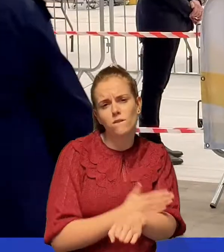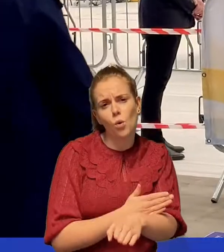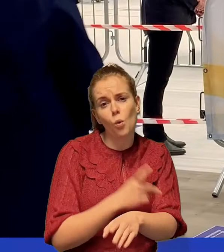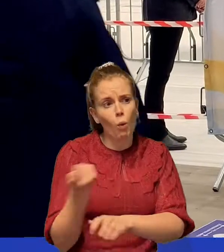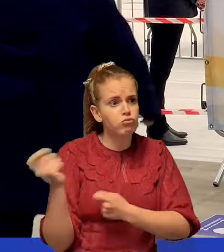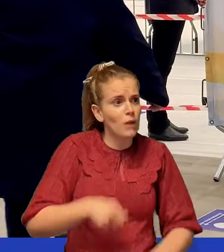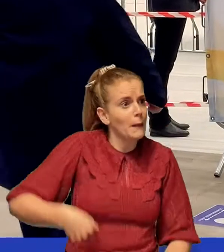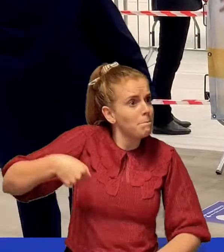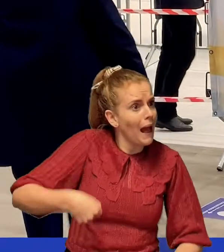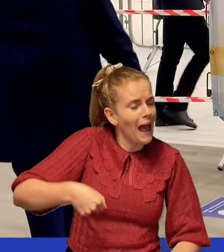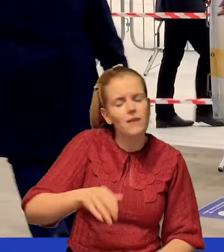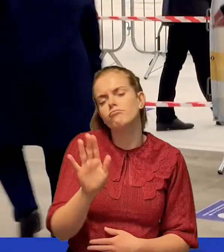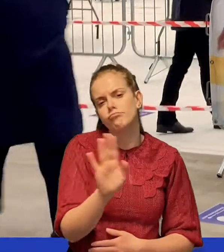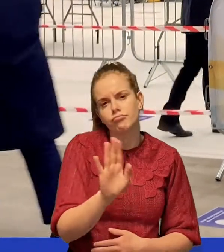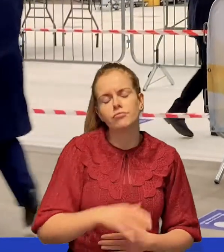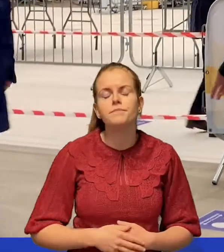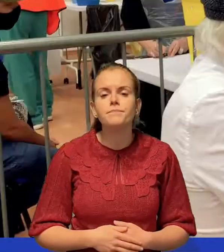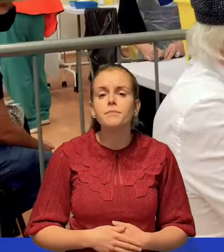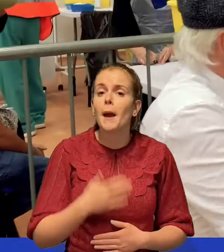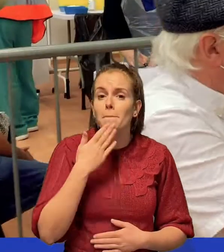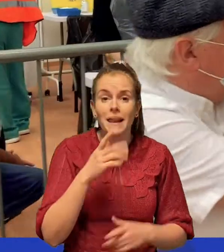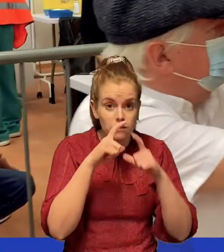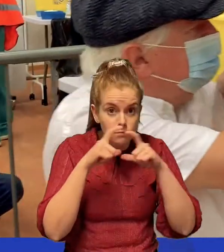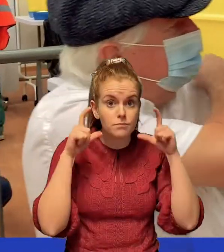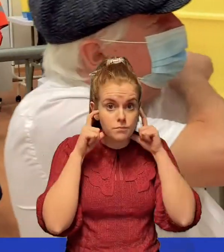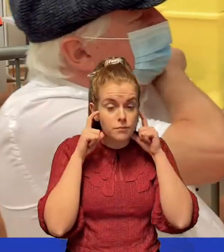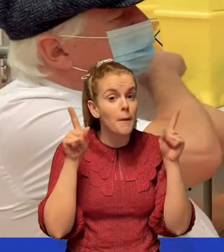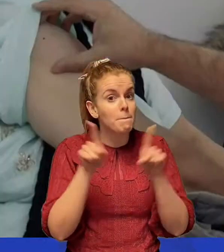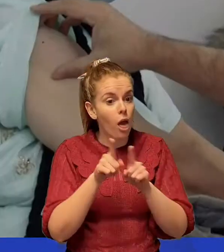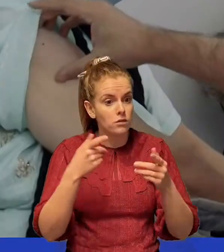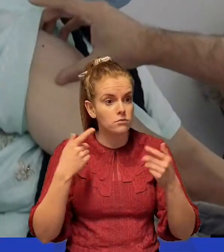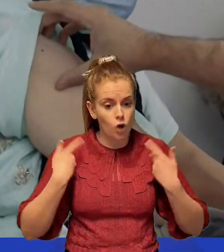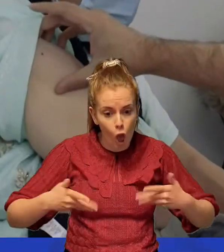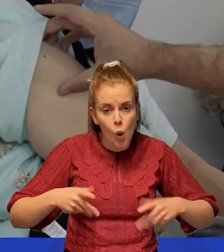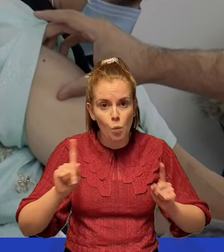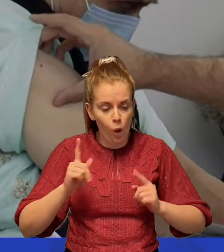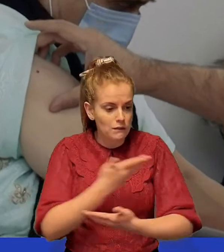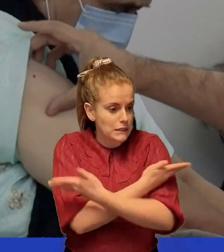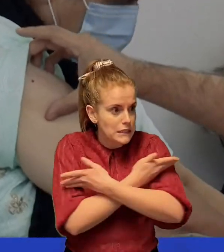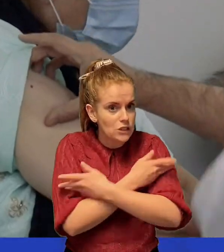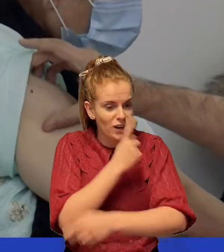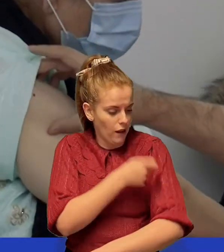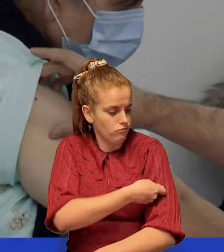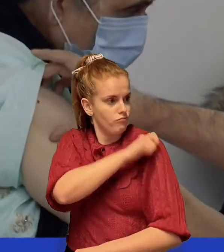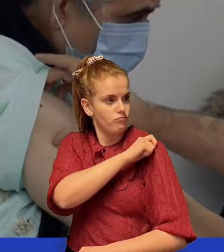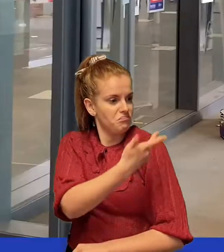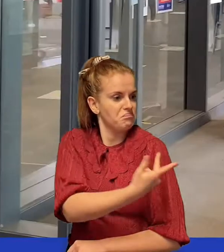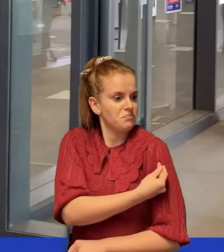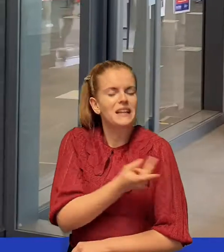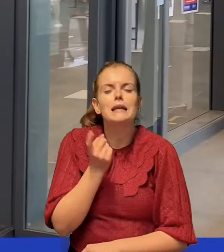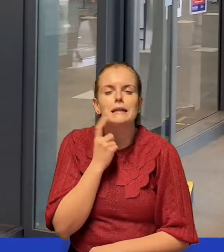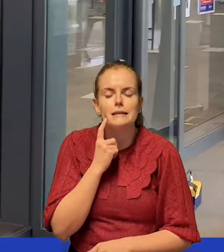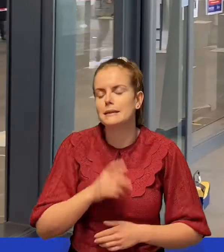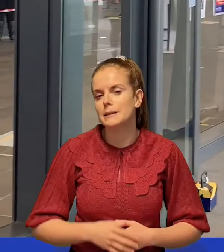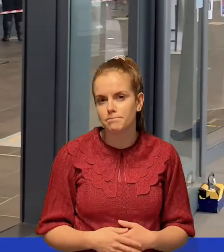do not bring any bags. Please wear a face covering and clothing that allows us to access your upper arm easily.